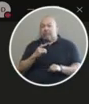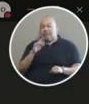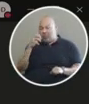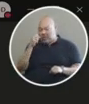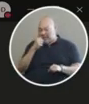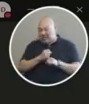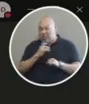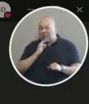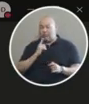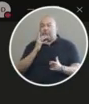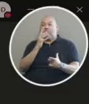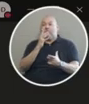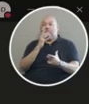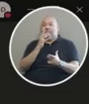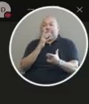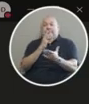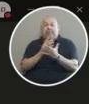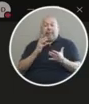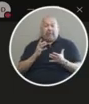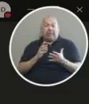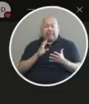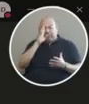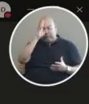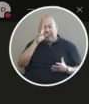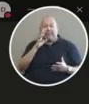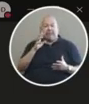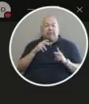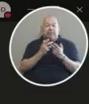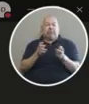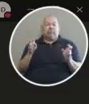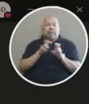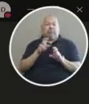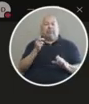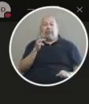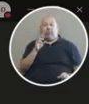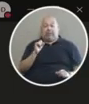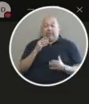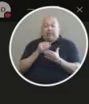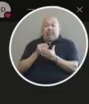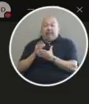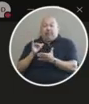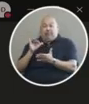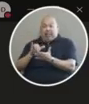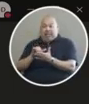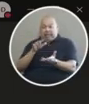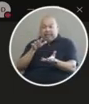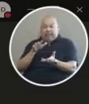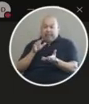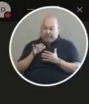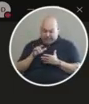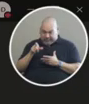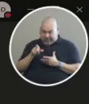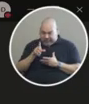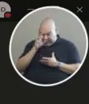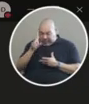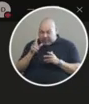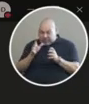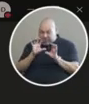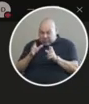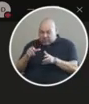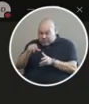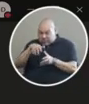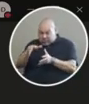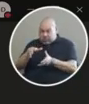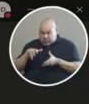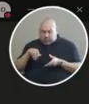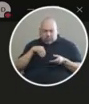to stop the creation of the arena, that the money that is being used for the creation of the arena can be